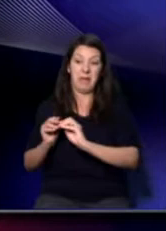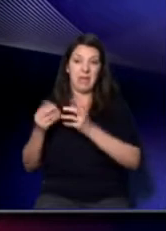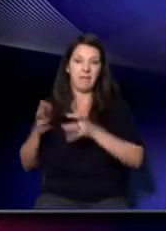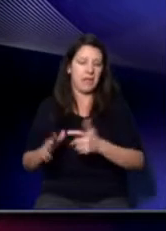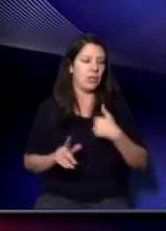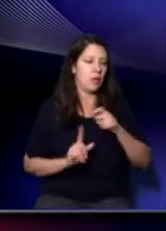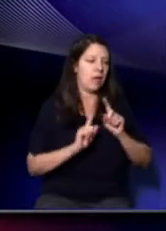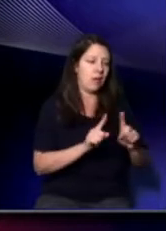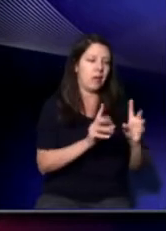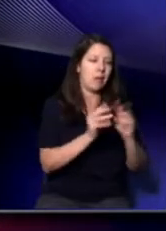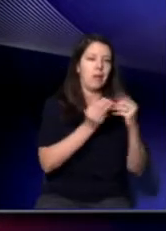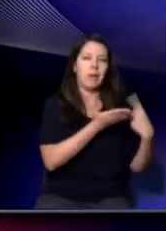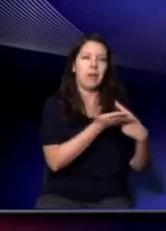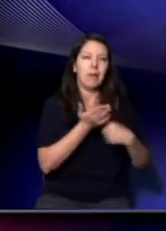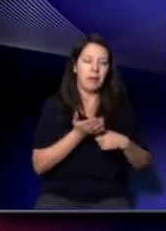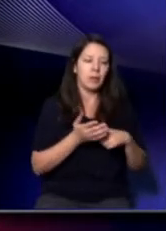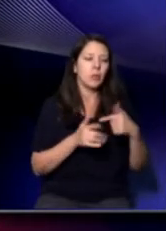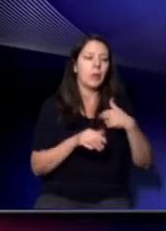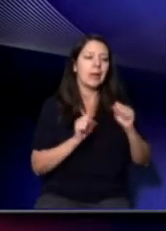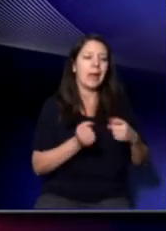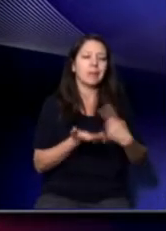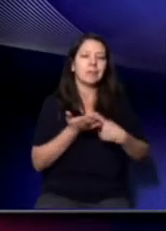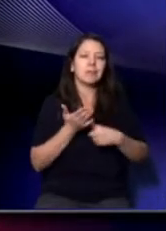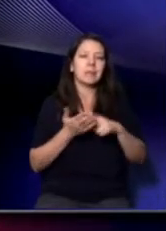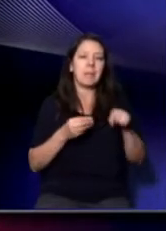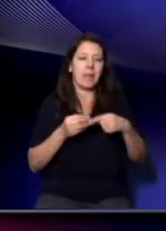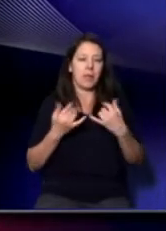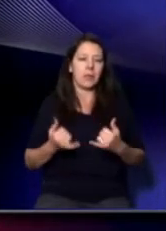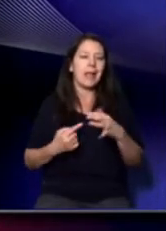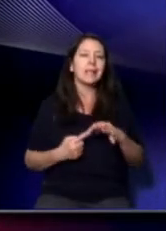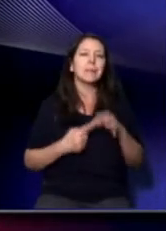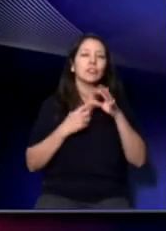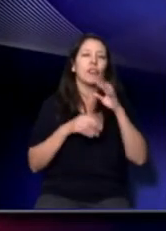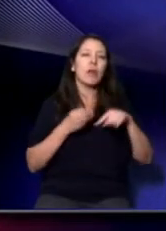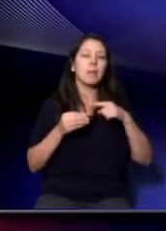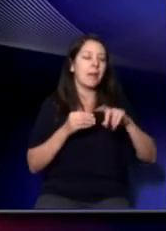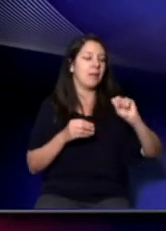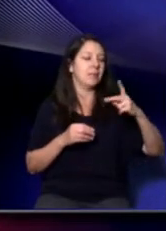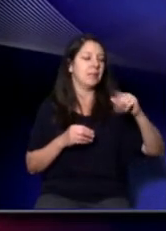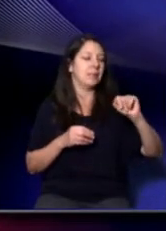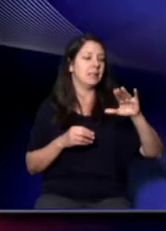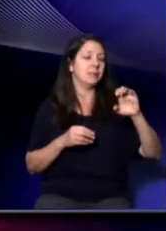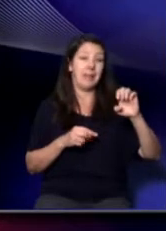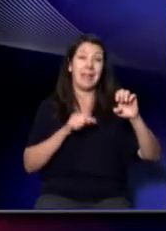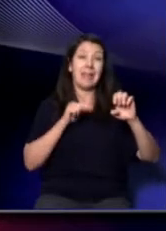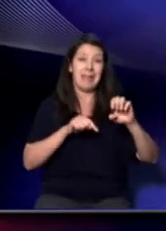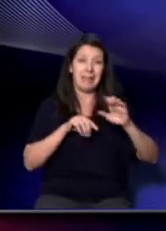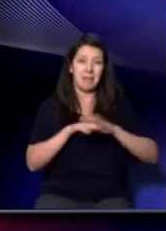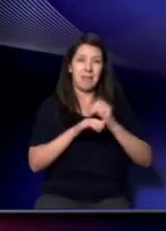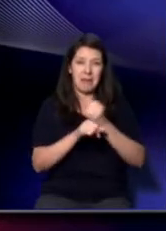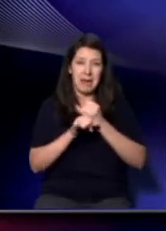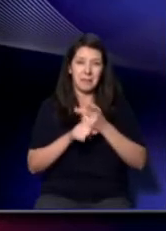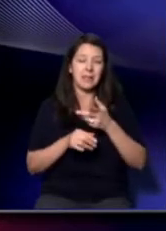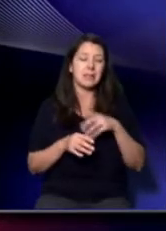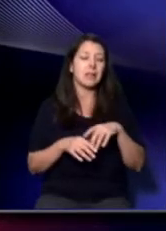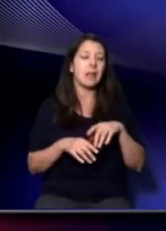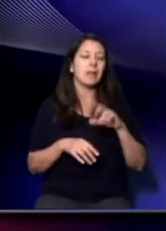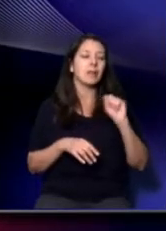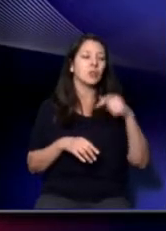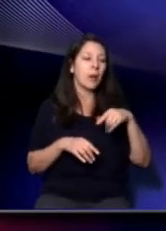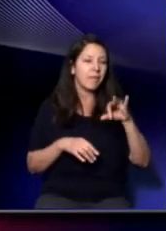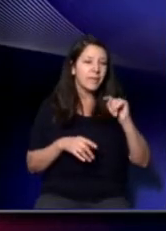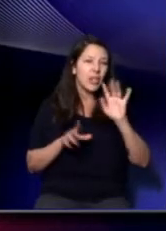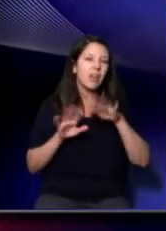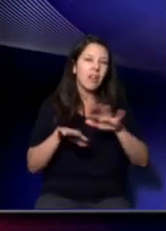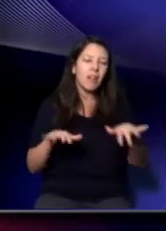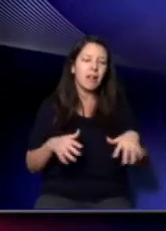the information that was presented today, particularly around the space staff-student ratios and maybe some of the other